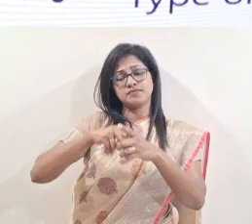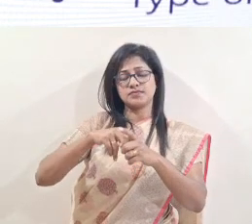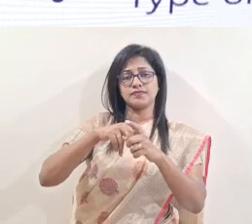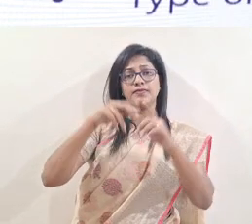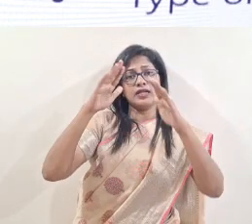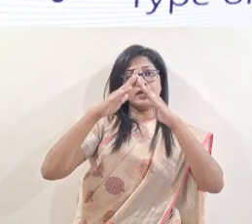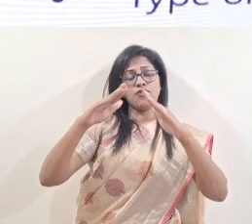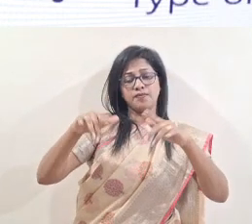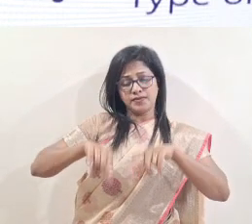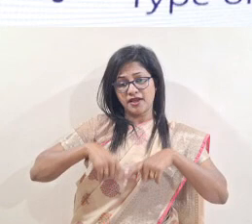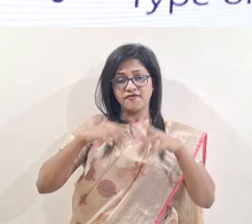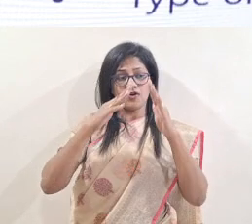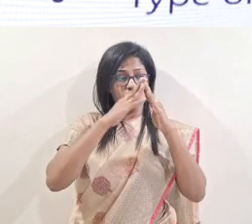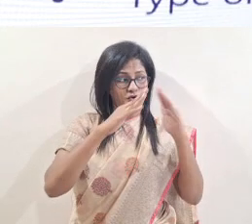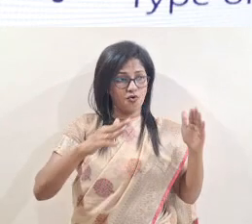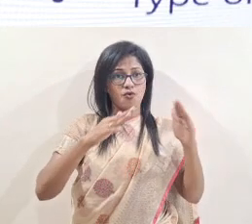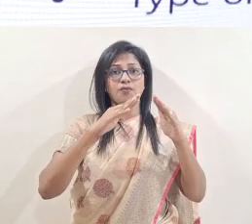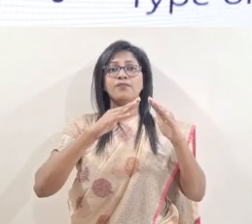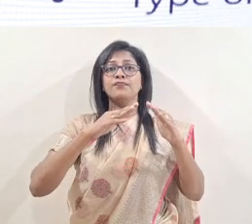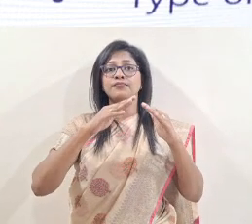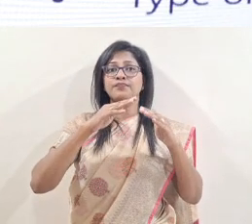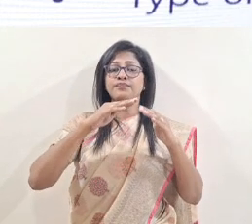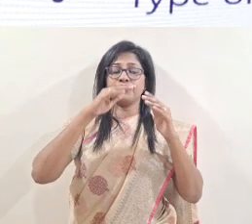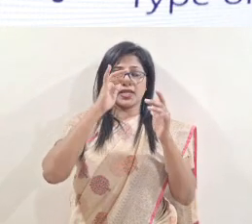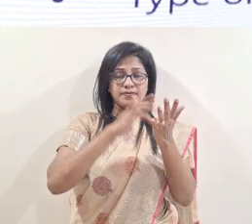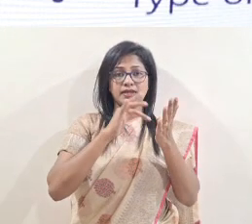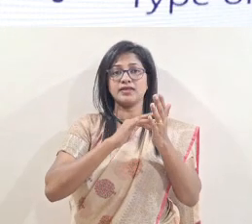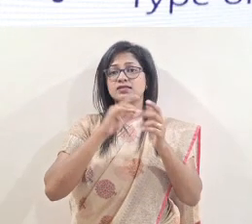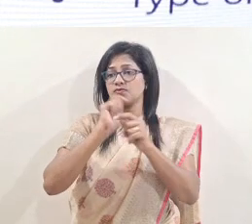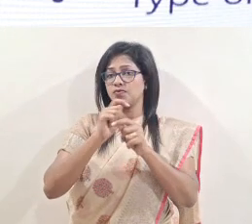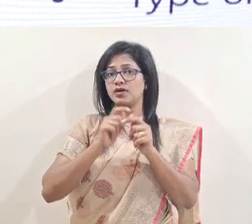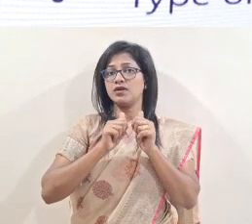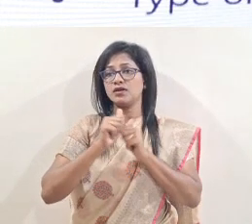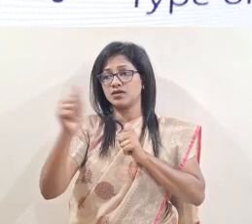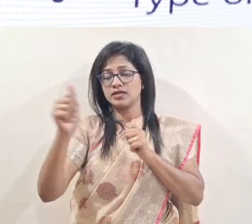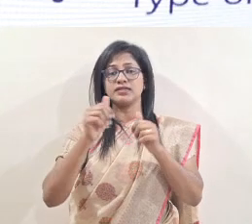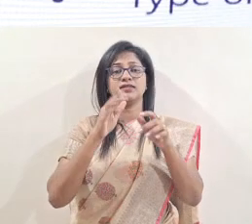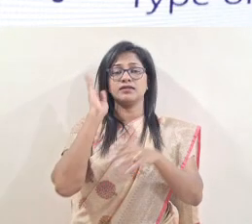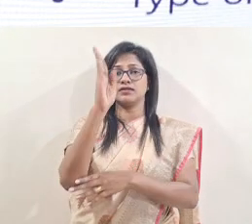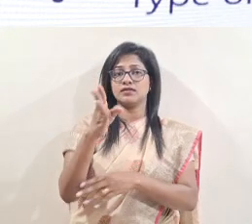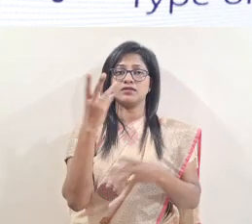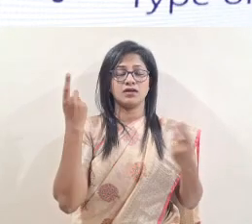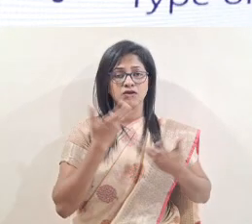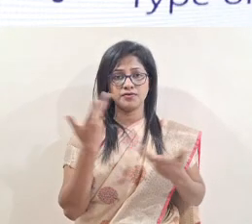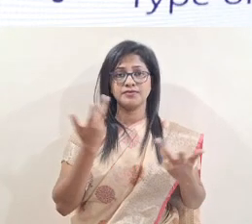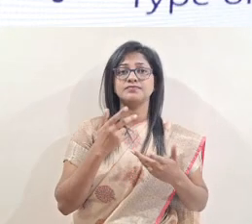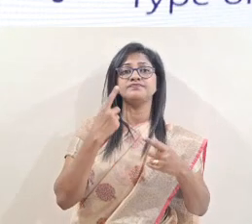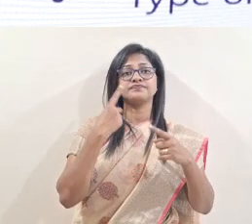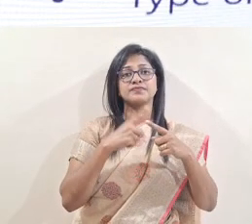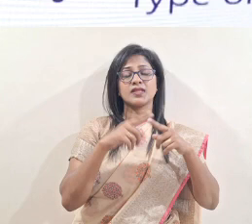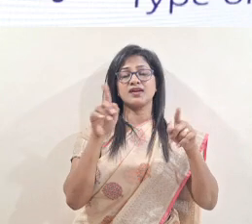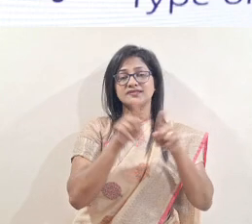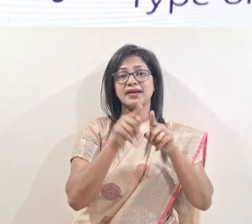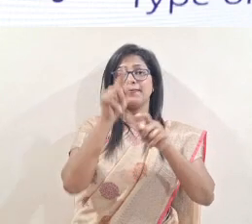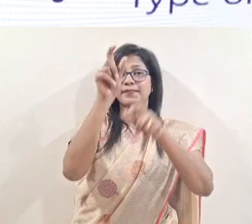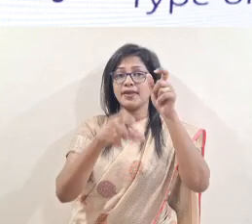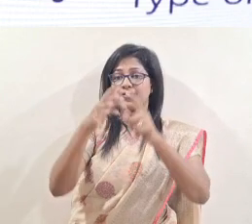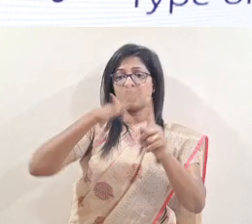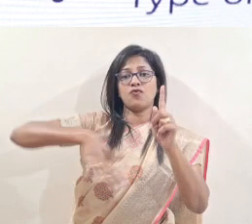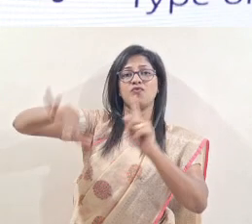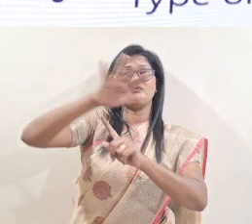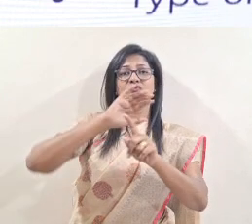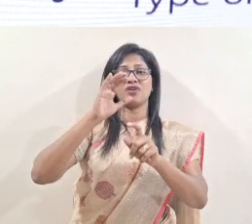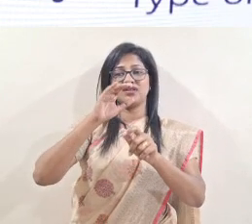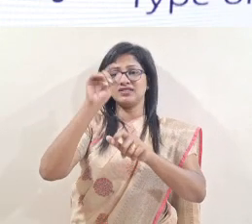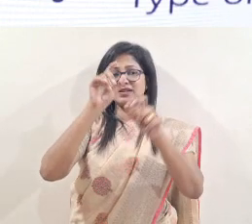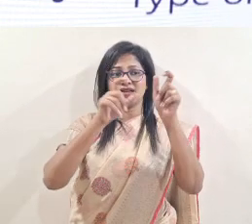his residence and the place of work. Similarly, another is what percentage of the people are the local customer. We have tried to study it within